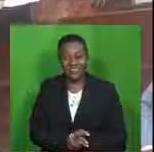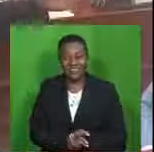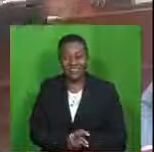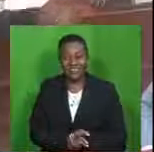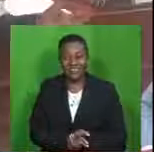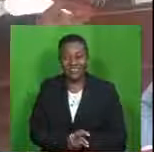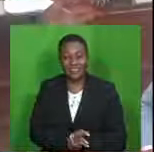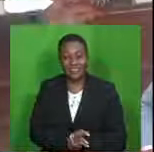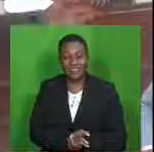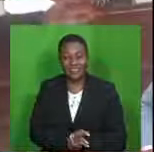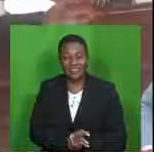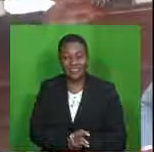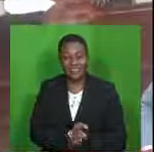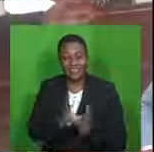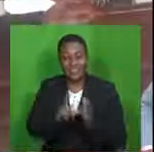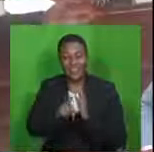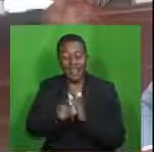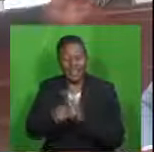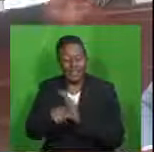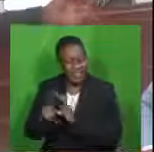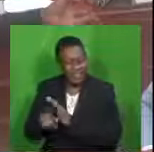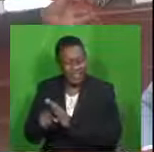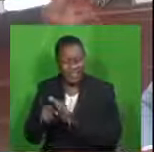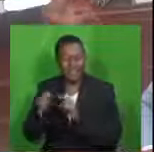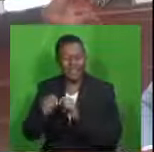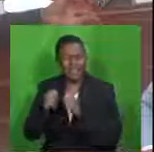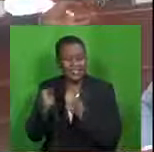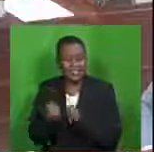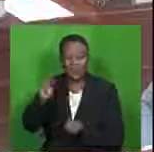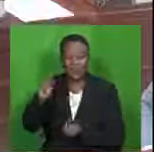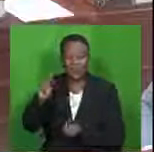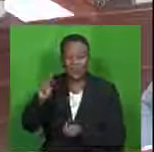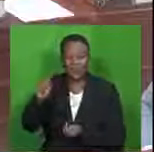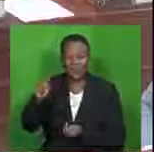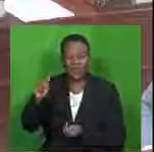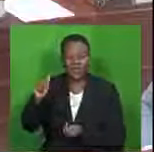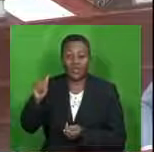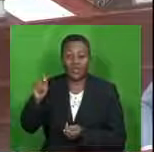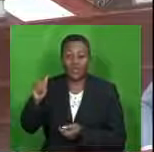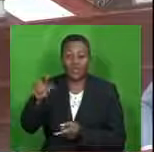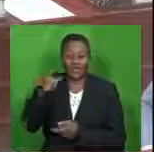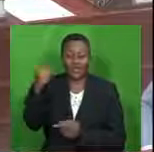Honor Mutalenko, Mr. Speaker, at the time, he was poor like me, the wall.